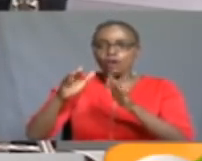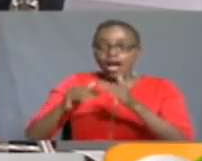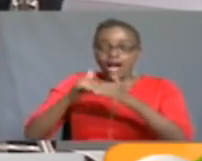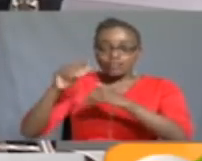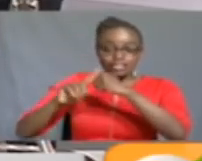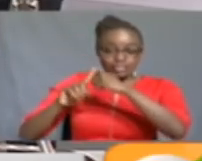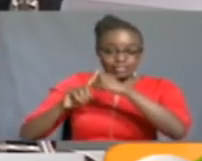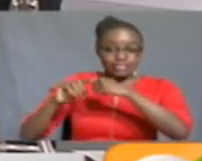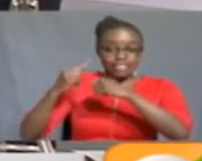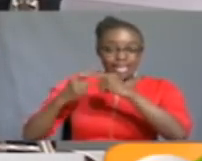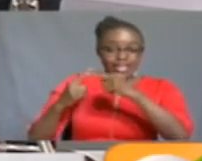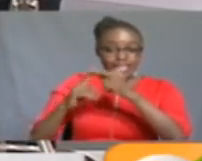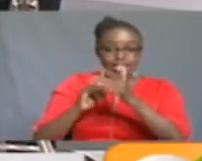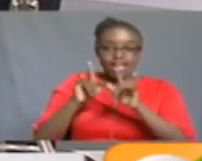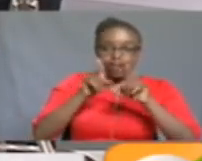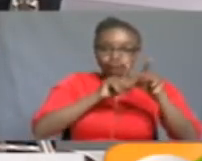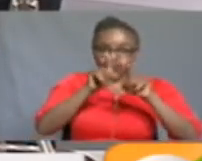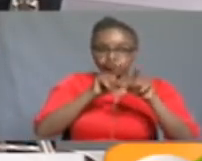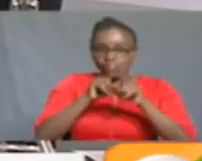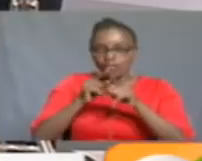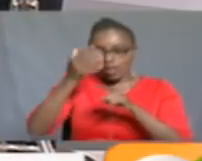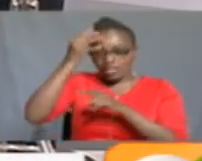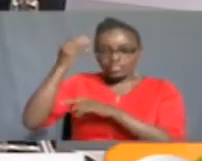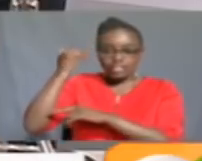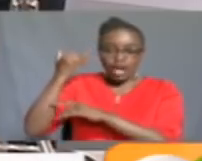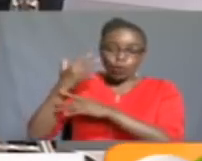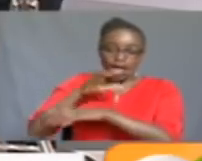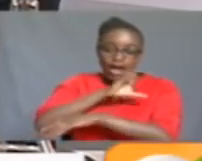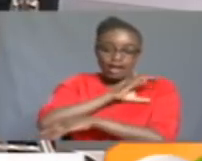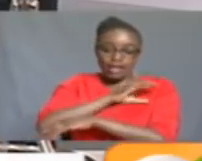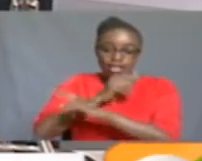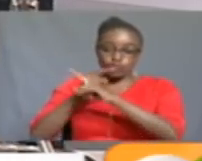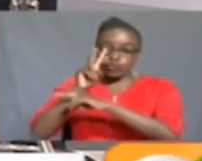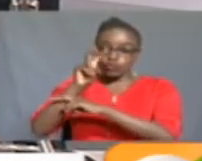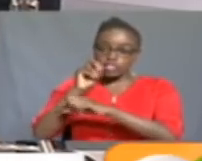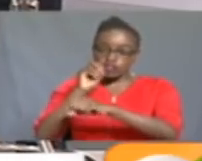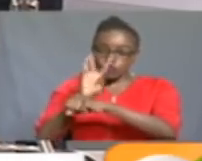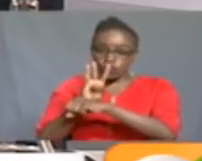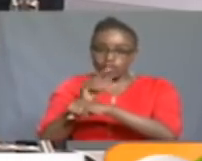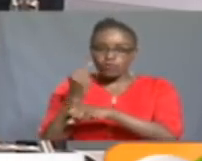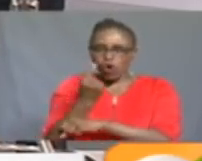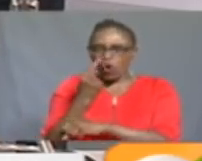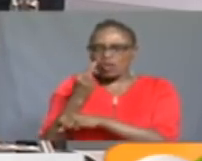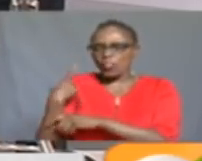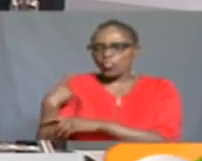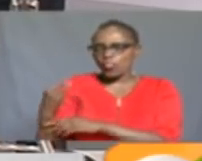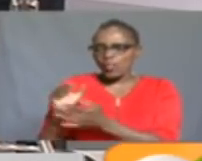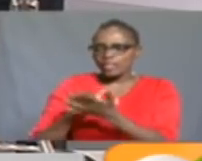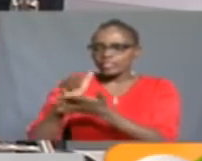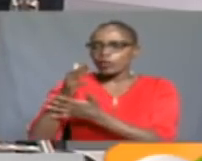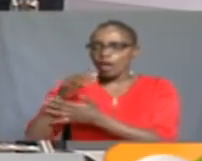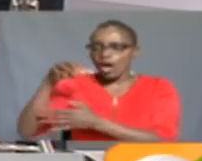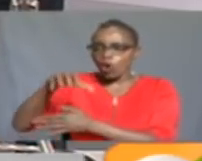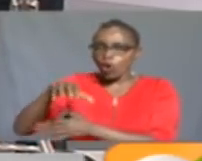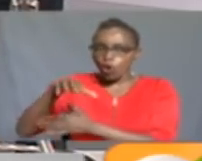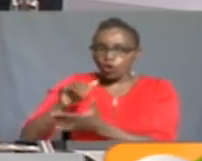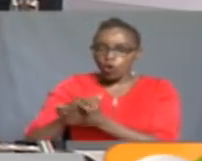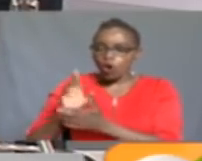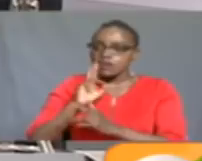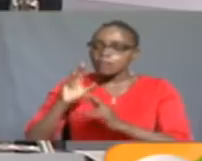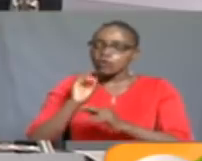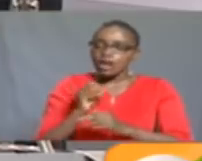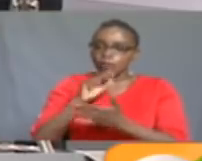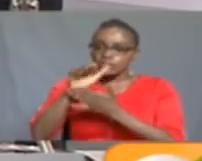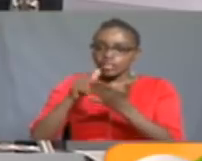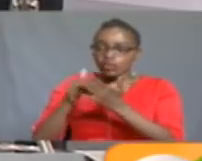6 years abroad. Sister Florence Wangari had been studying in Canada since 2014 and had only been recently posted to Congo. Our reporter in the